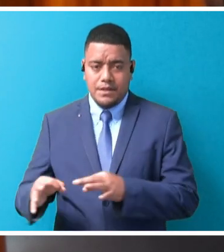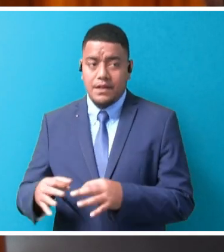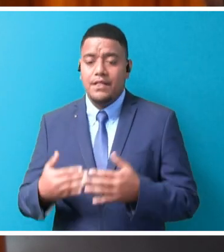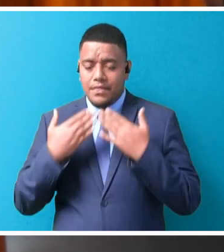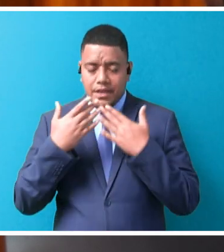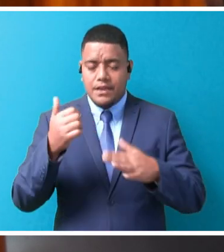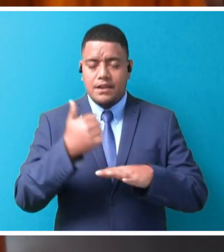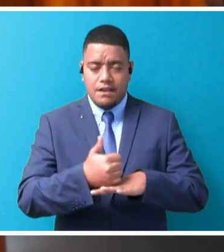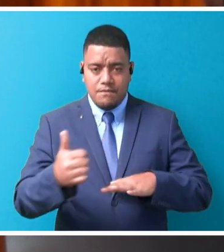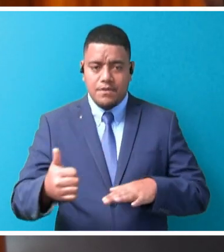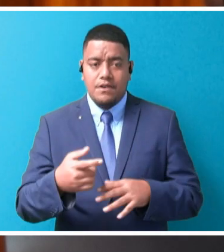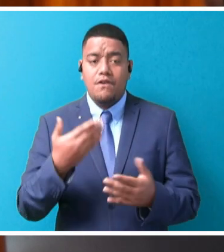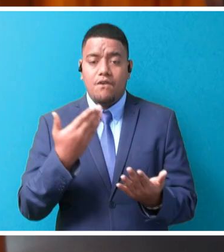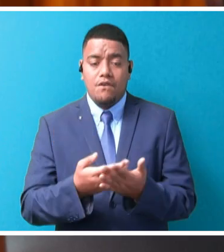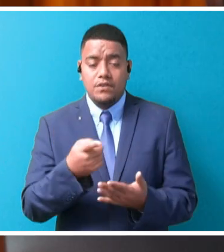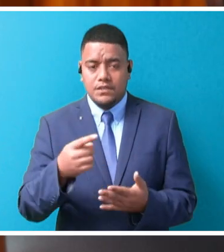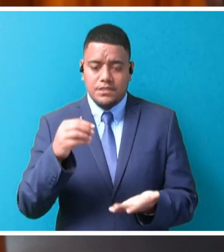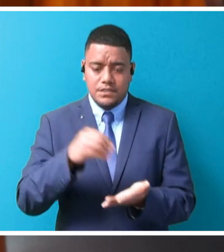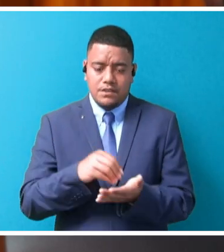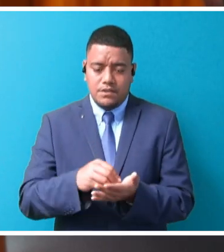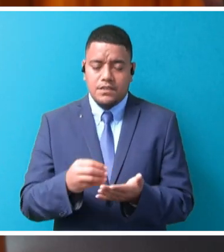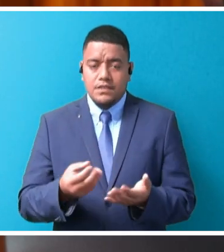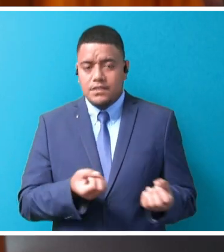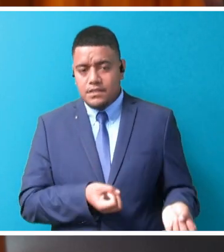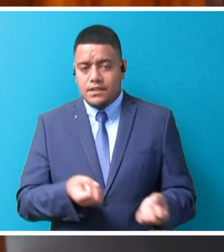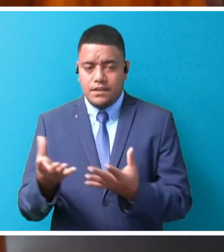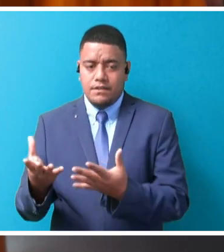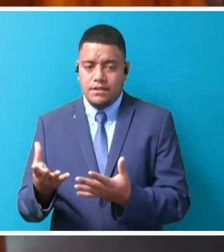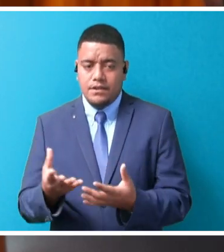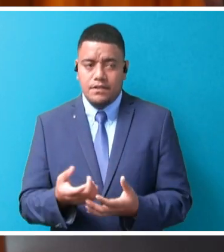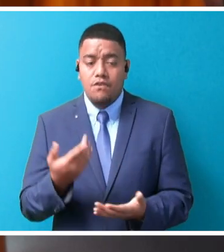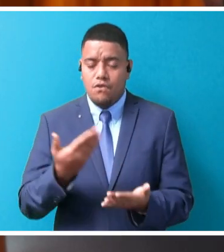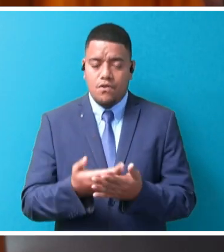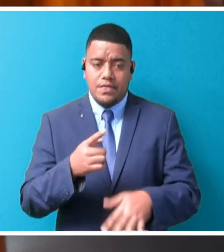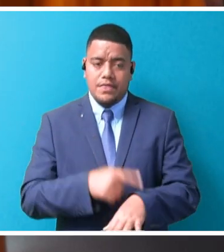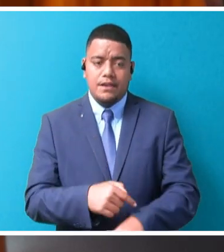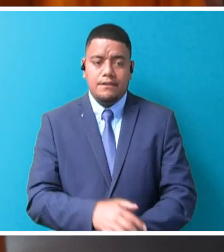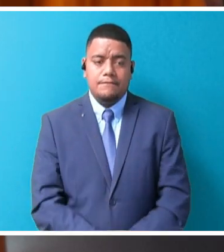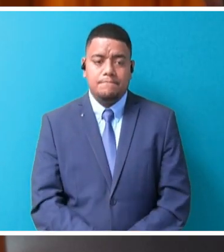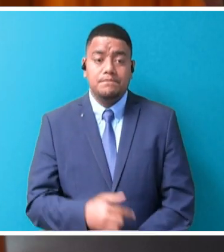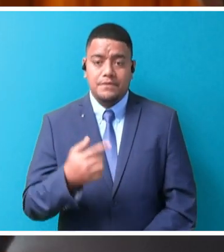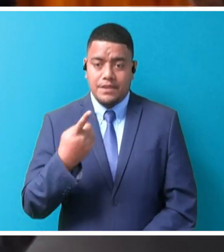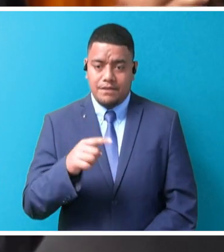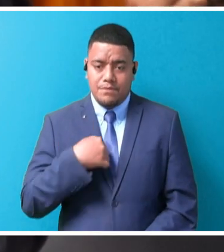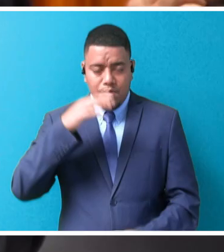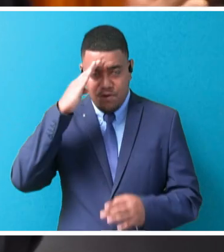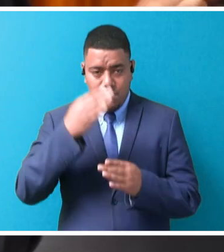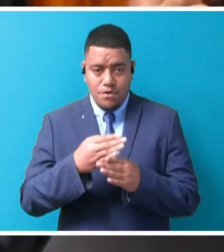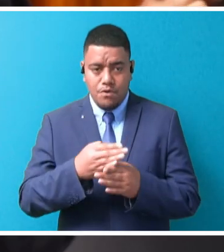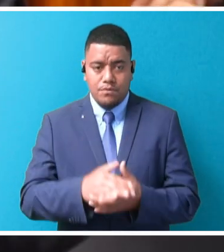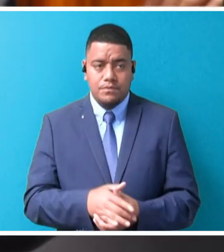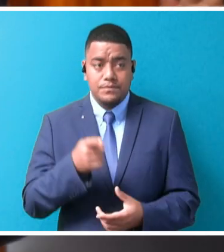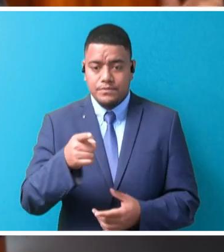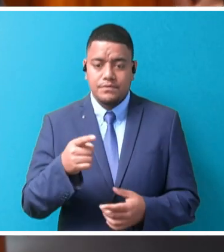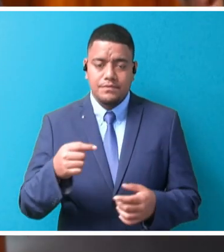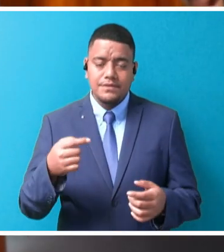government on the service delivery that is coming to them on time. And I hope that the